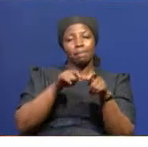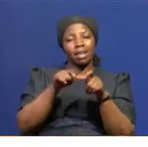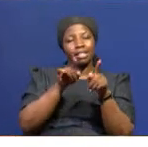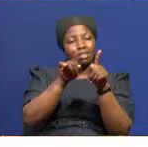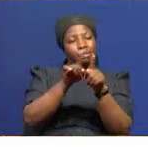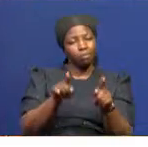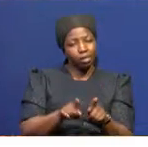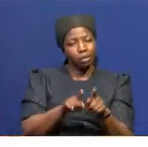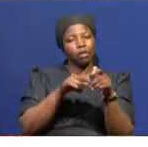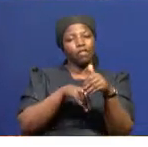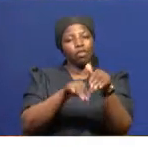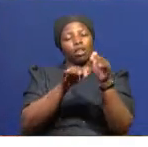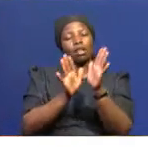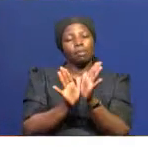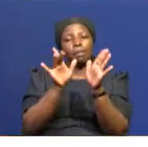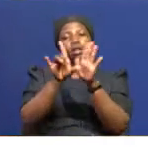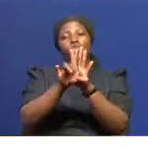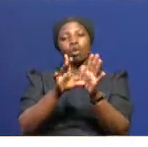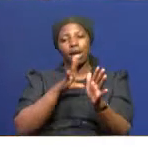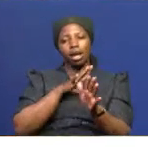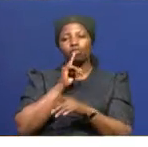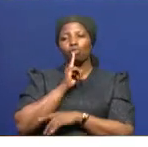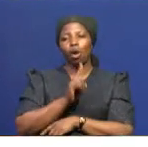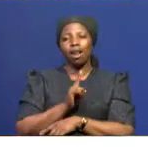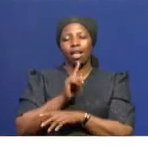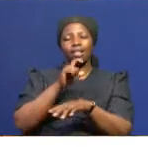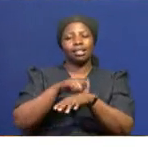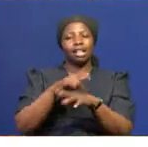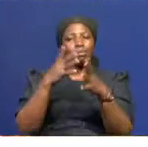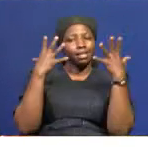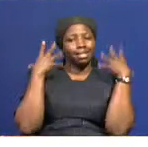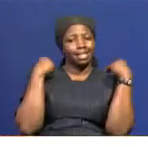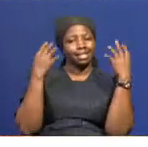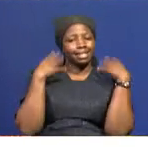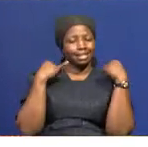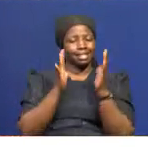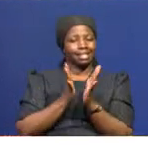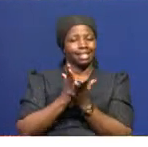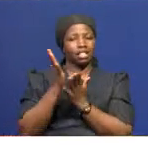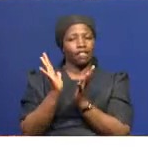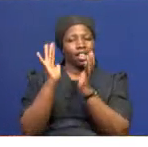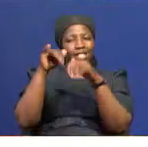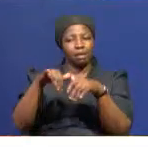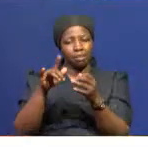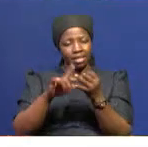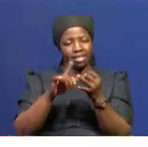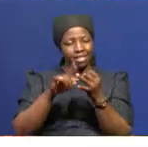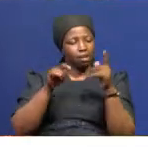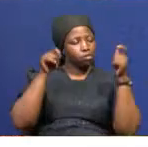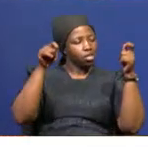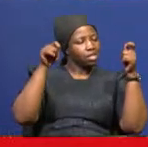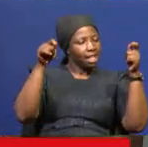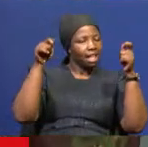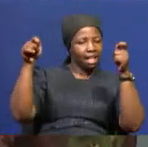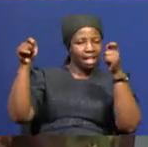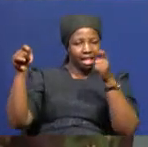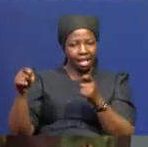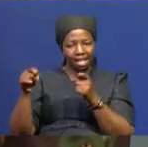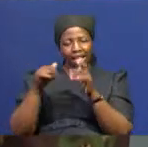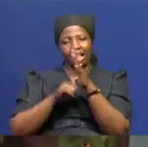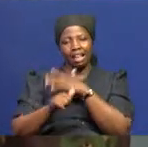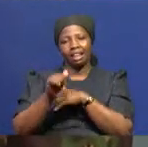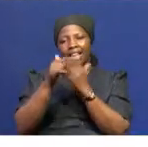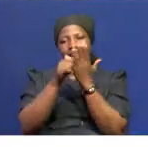public law and order in the exercise of right of assembly, demonstrations, picketing and petition under